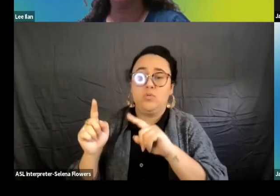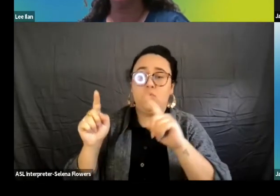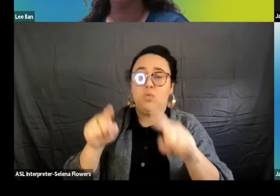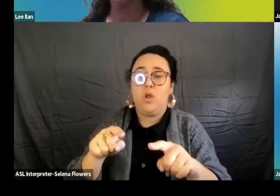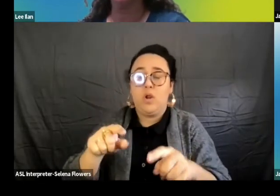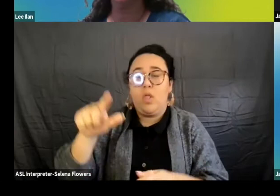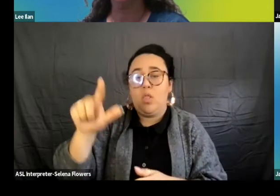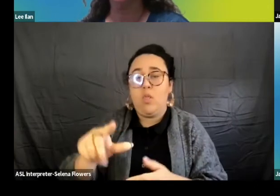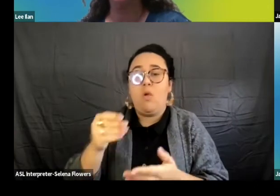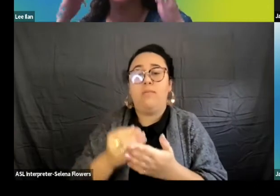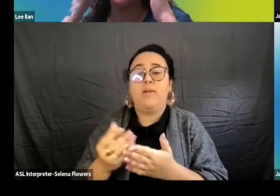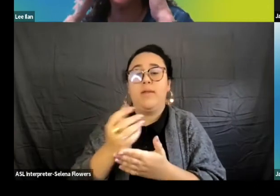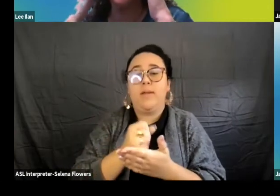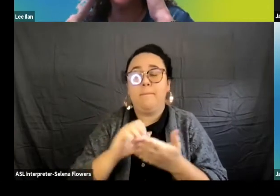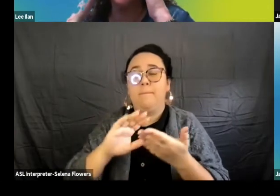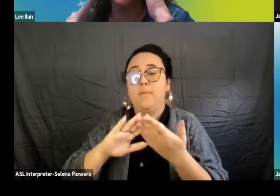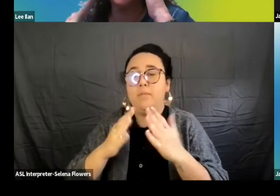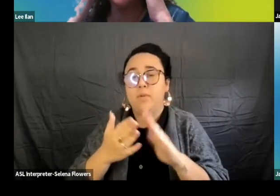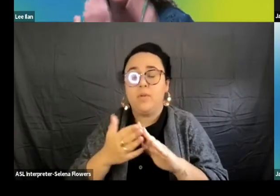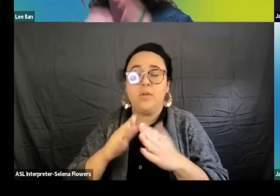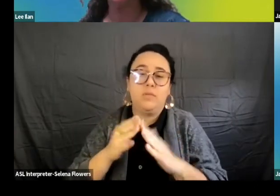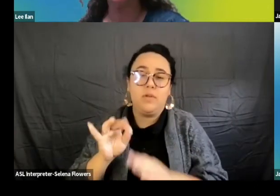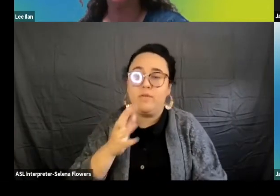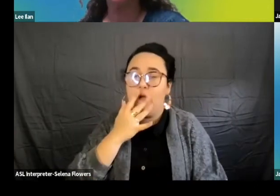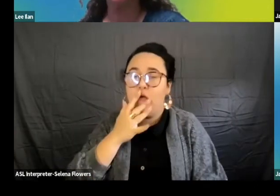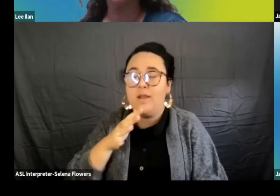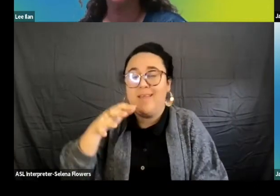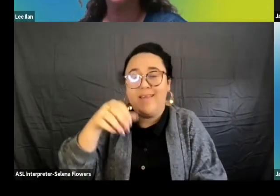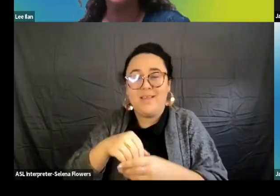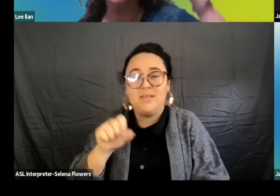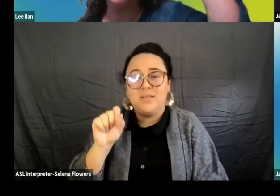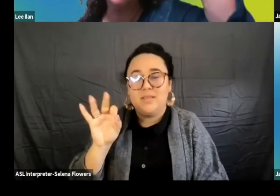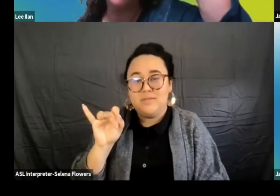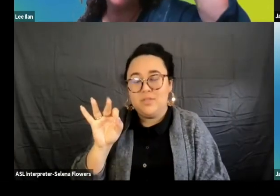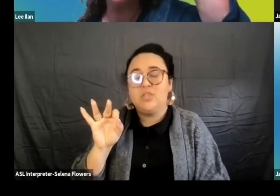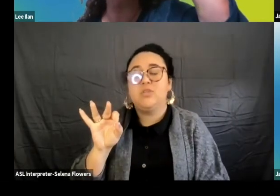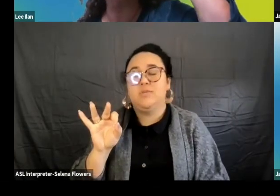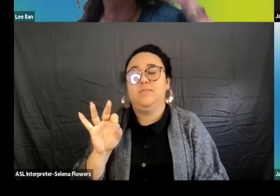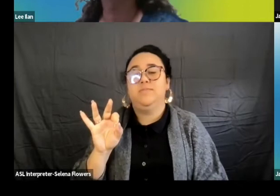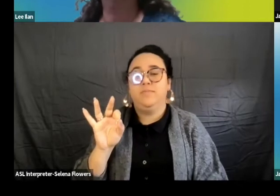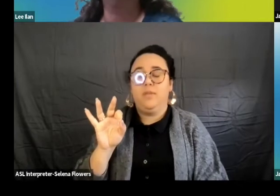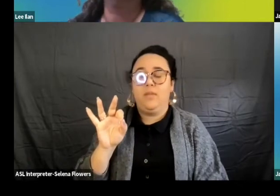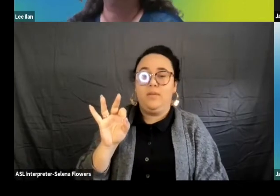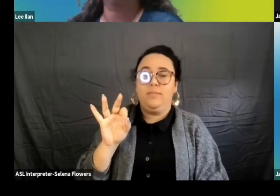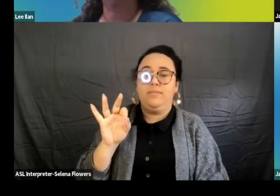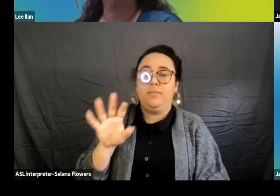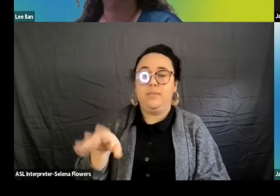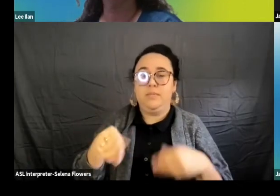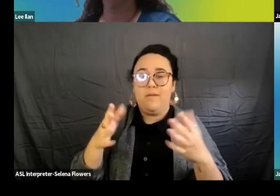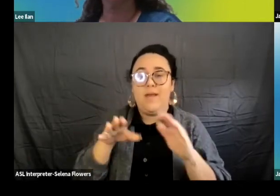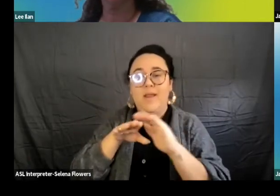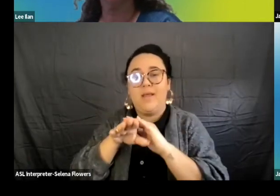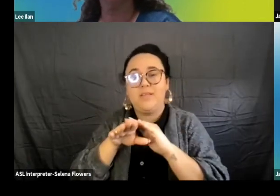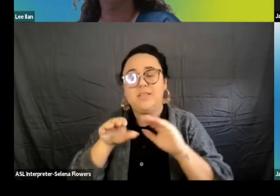low income communities of color throughout San Francisco to provide access